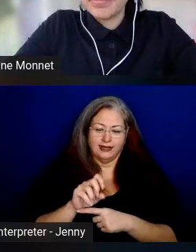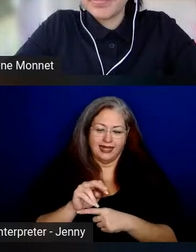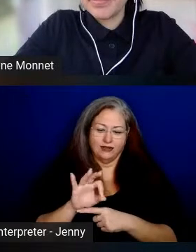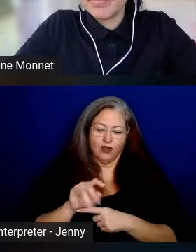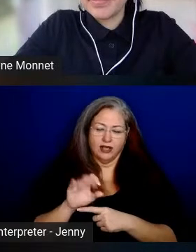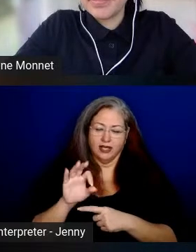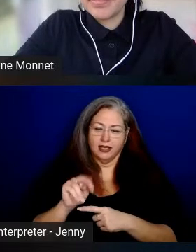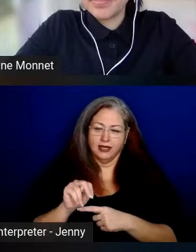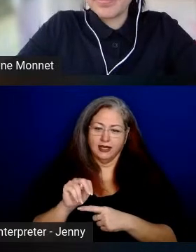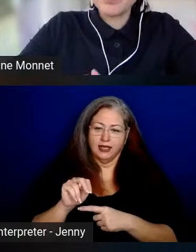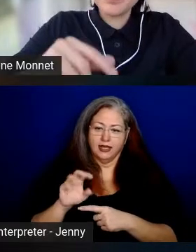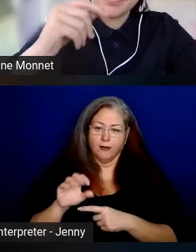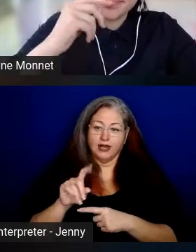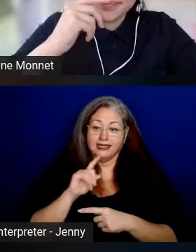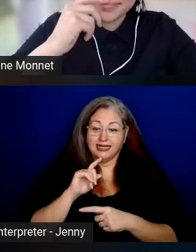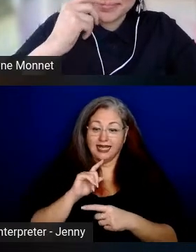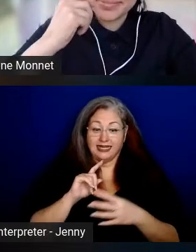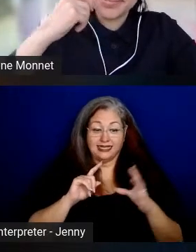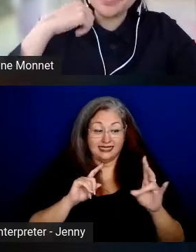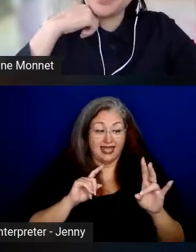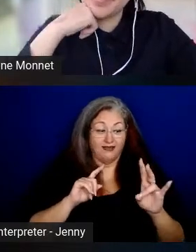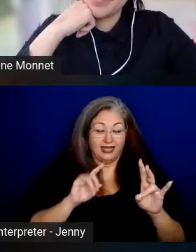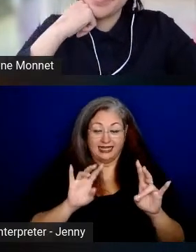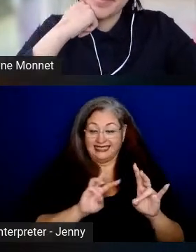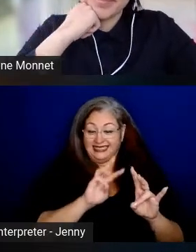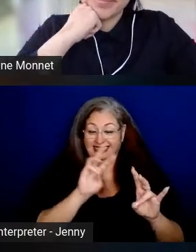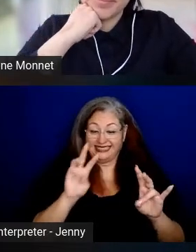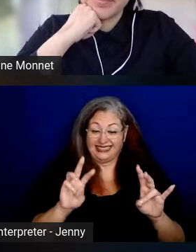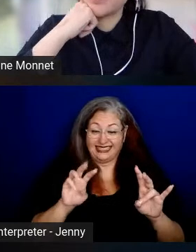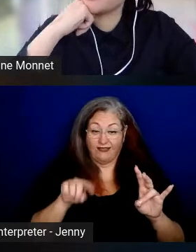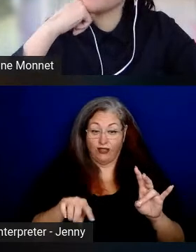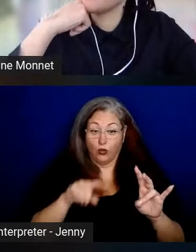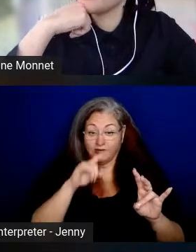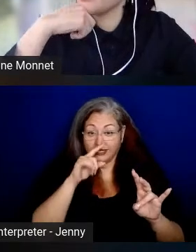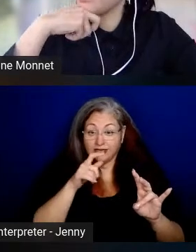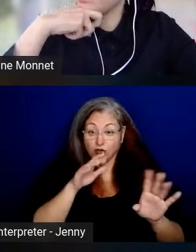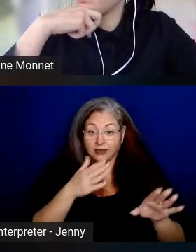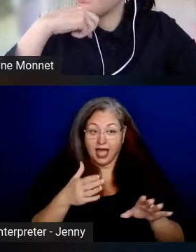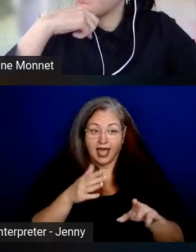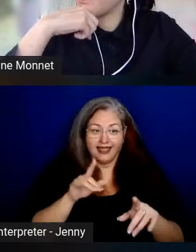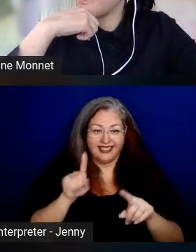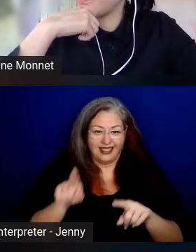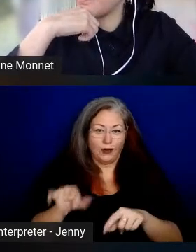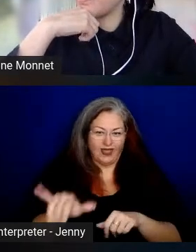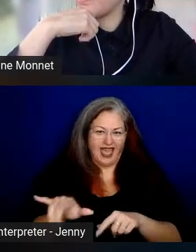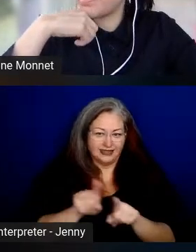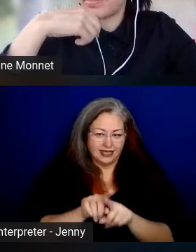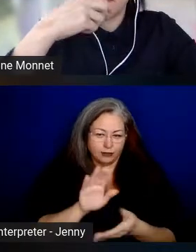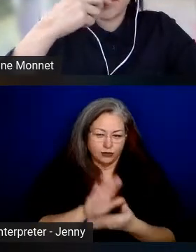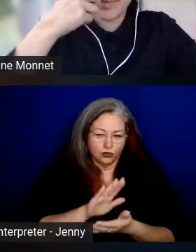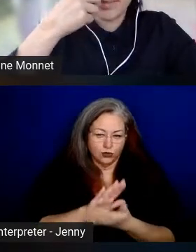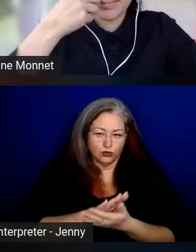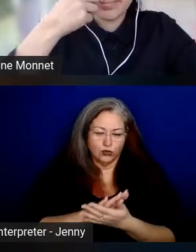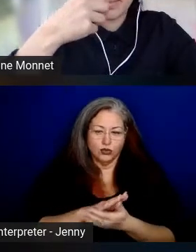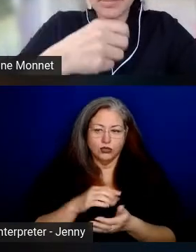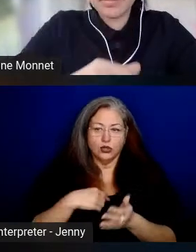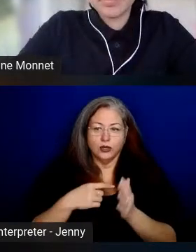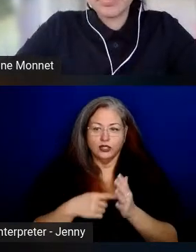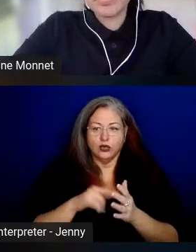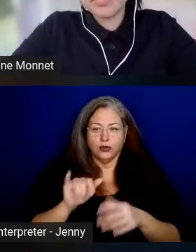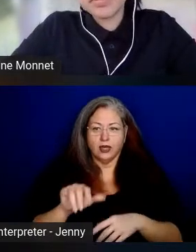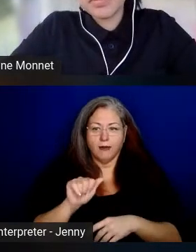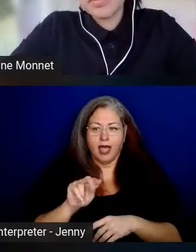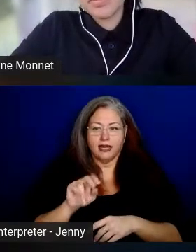six of the seven students that died went to school. And we showed them the Anishinaabewan version of the